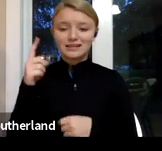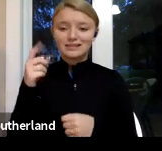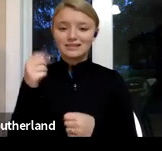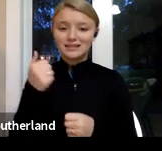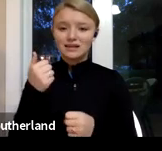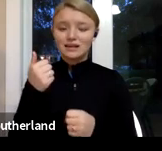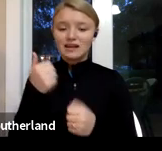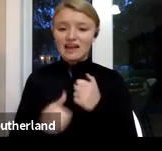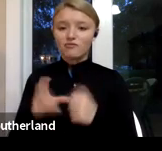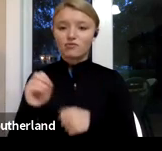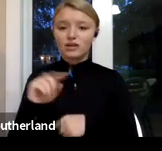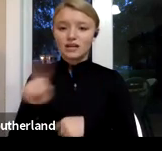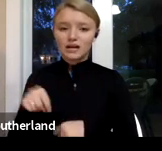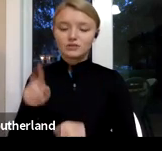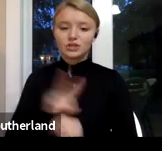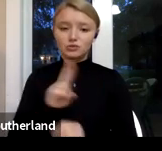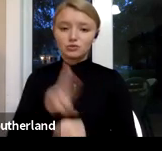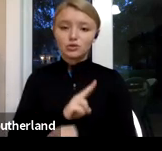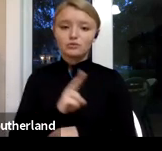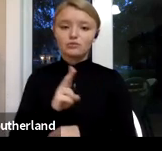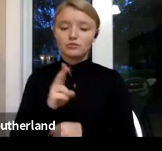you use of Ningxia Red. And